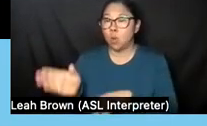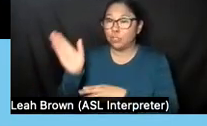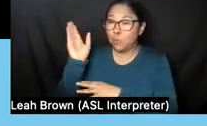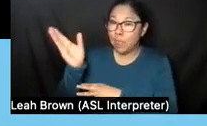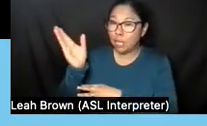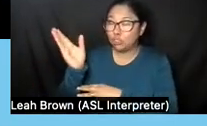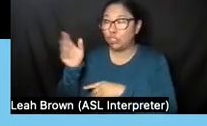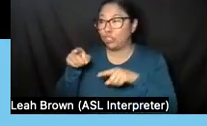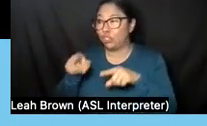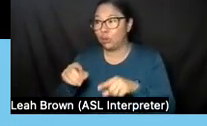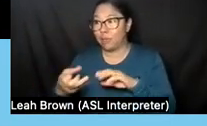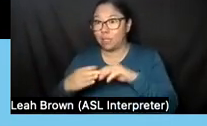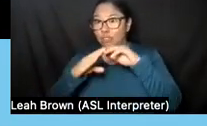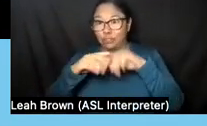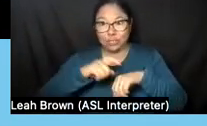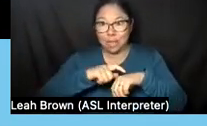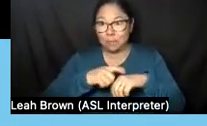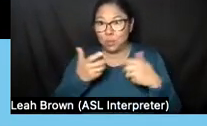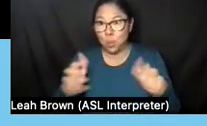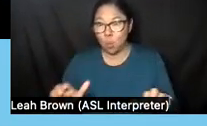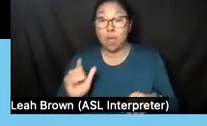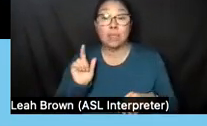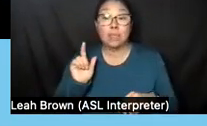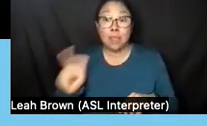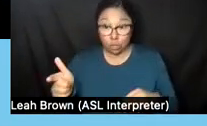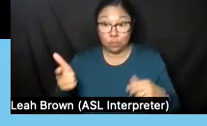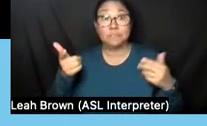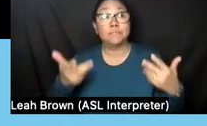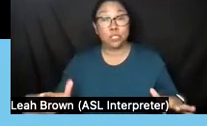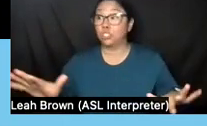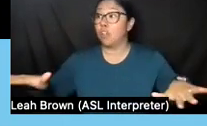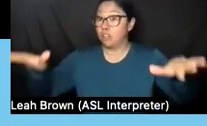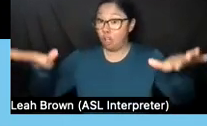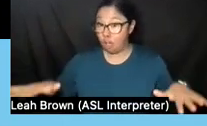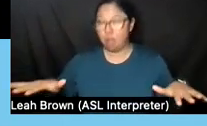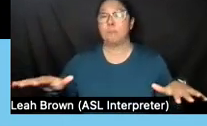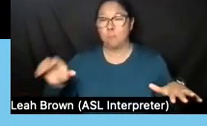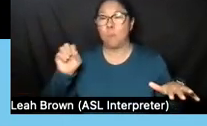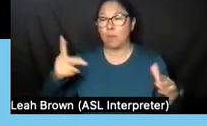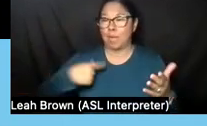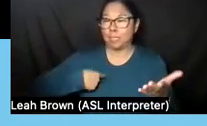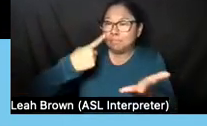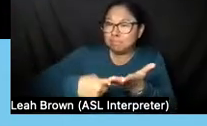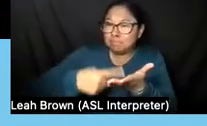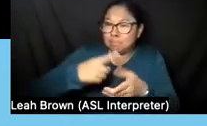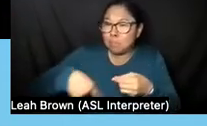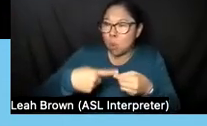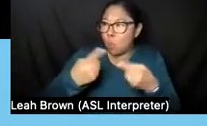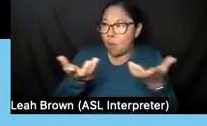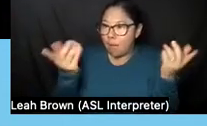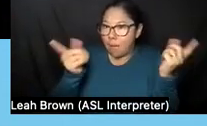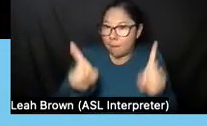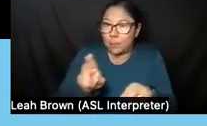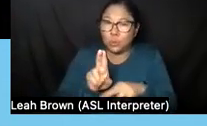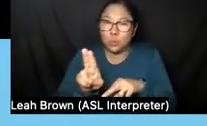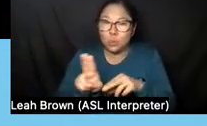time. We want to debrief once they are calm, and then use simple phrases or visuals with them. We don't want